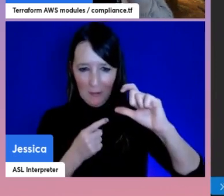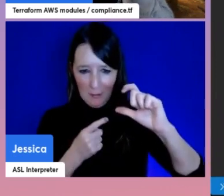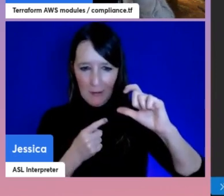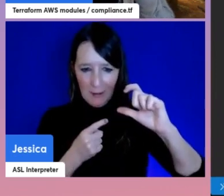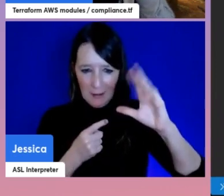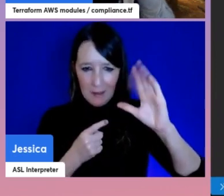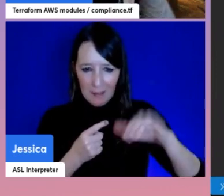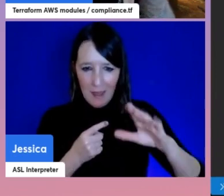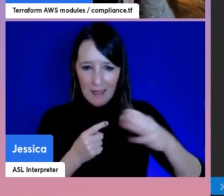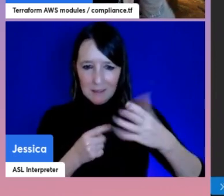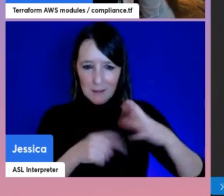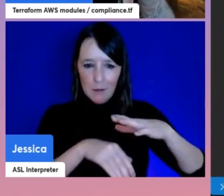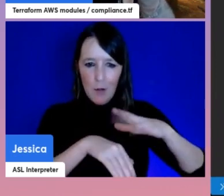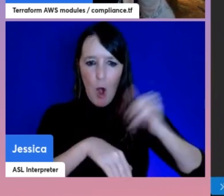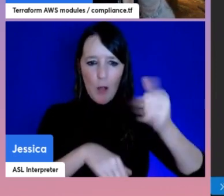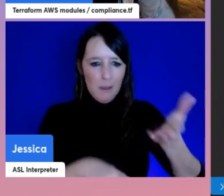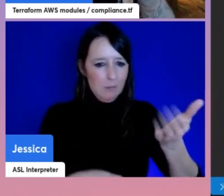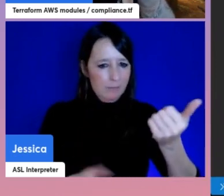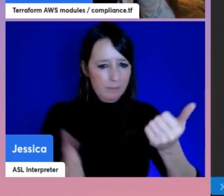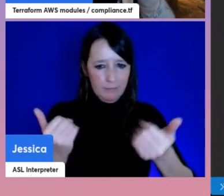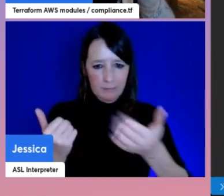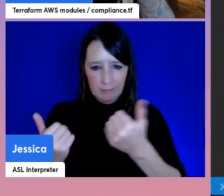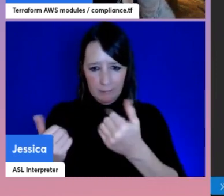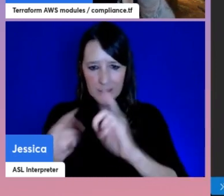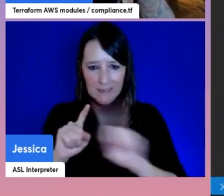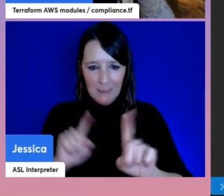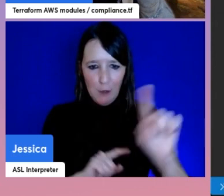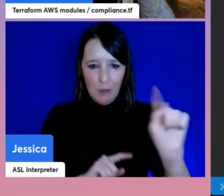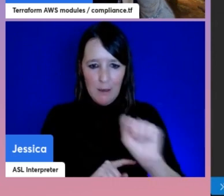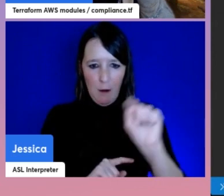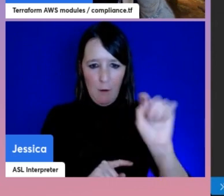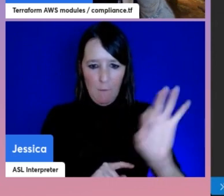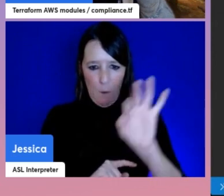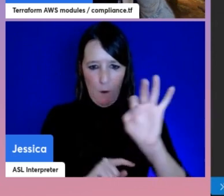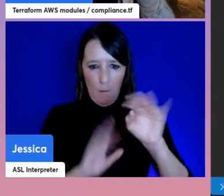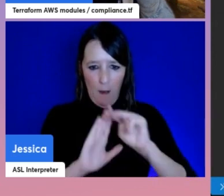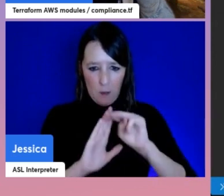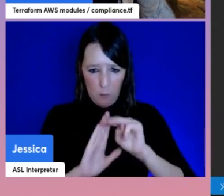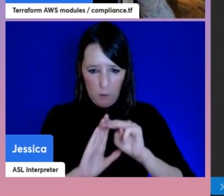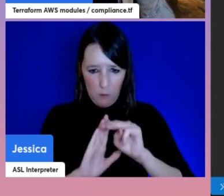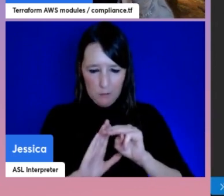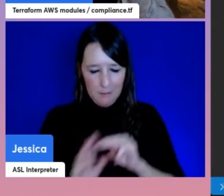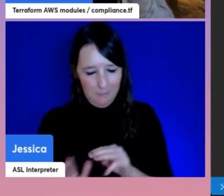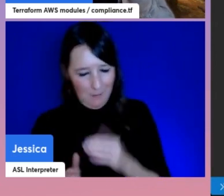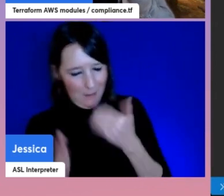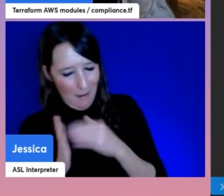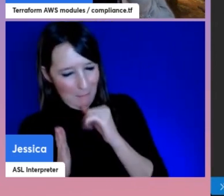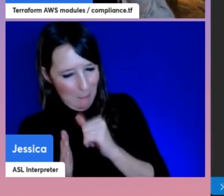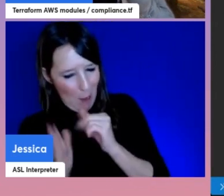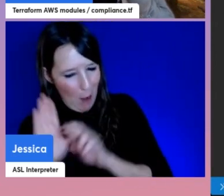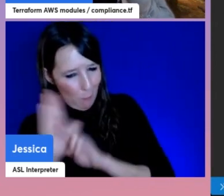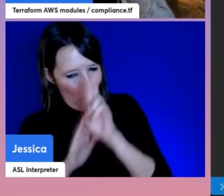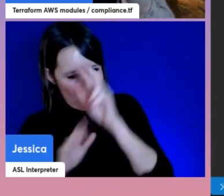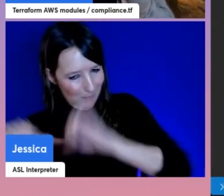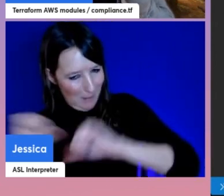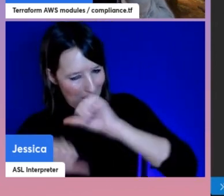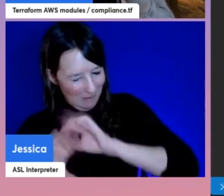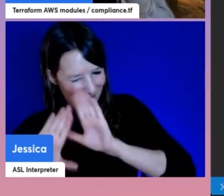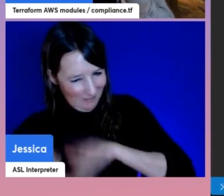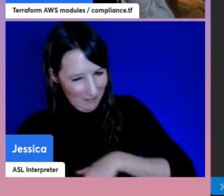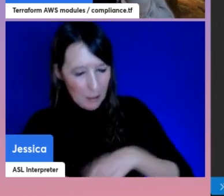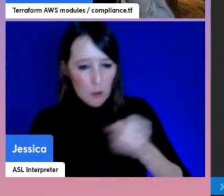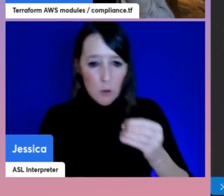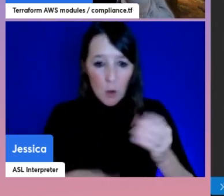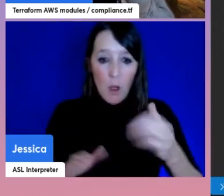Terraform modules. No rocket science so far. So let's look into this example. I have a module block